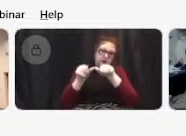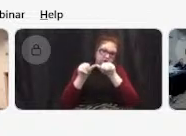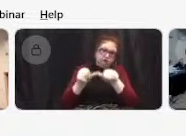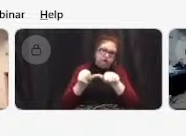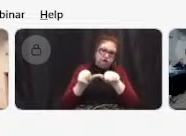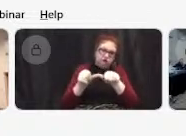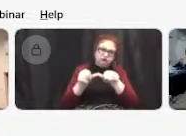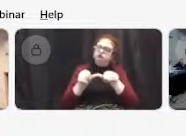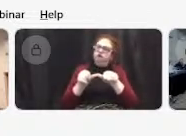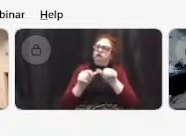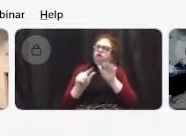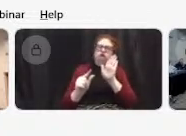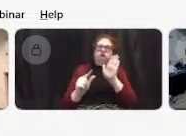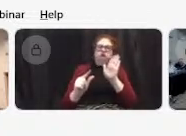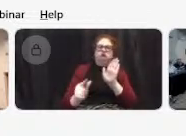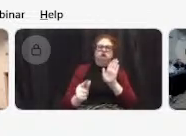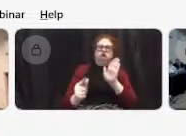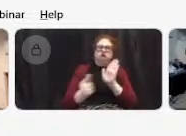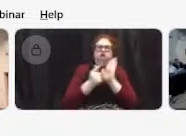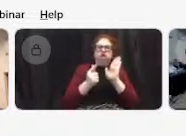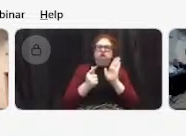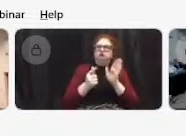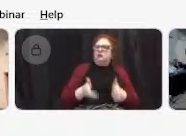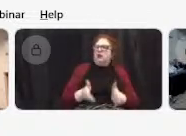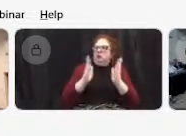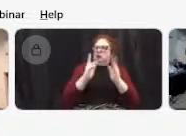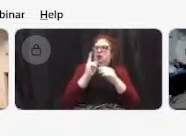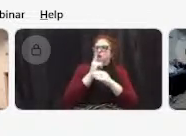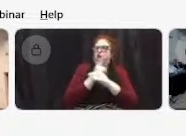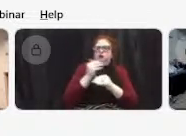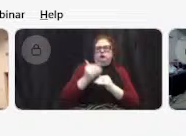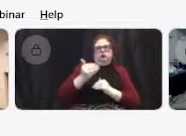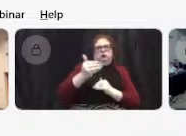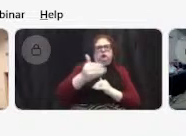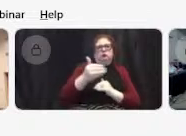to stay for future use.